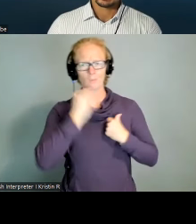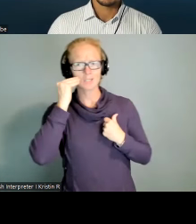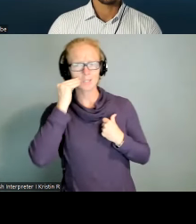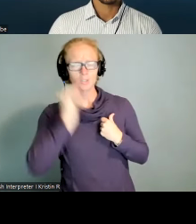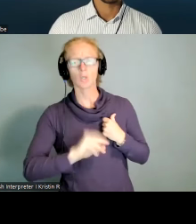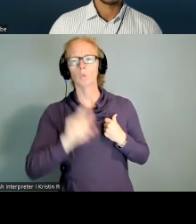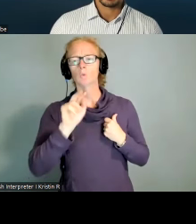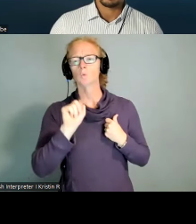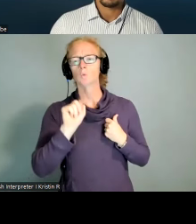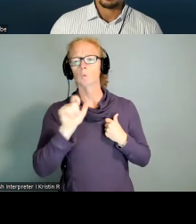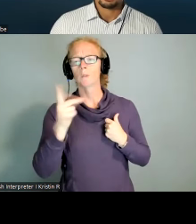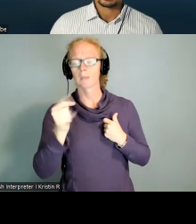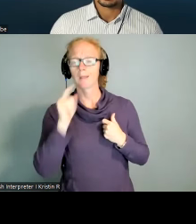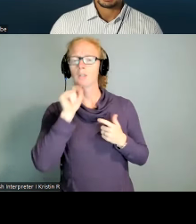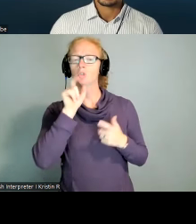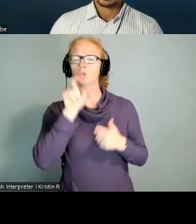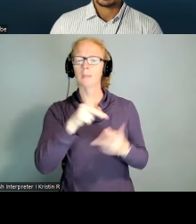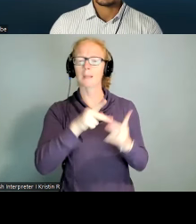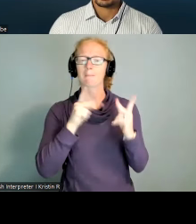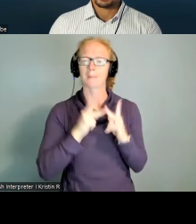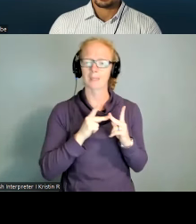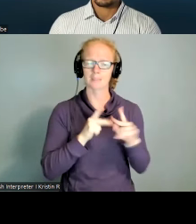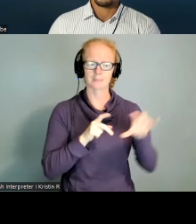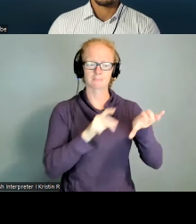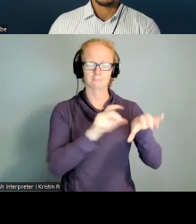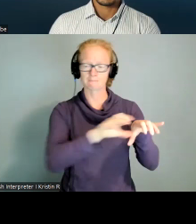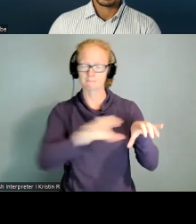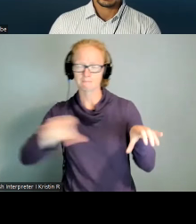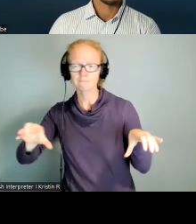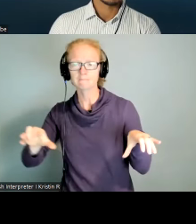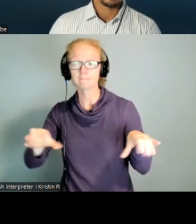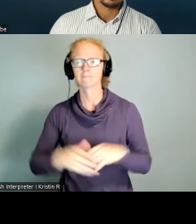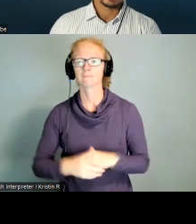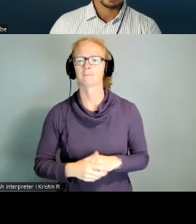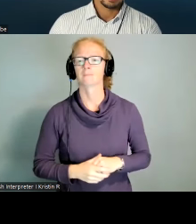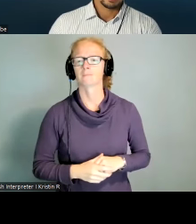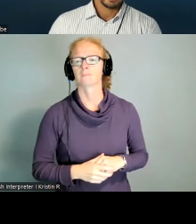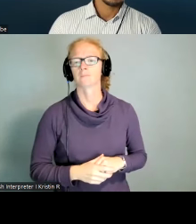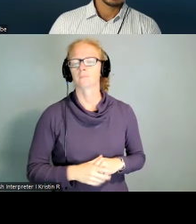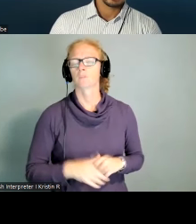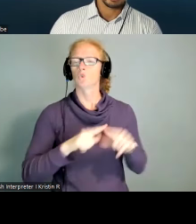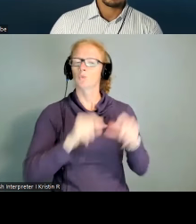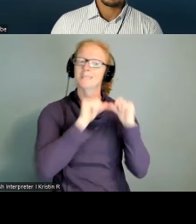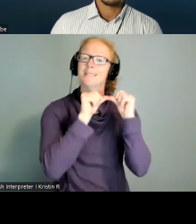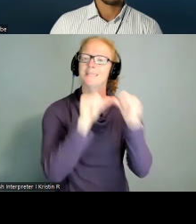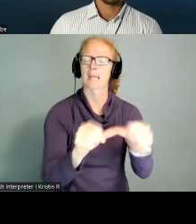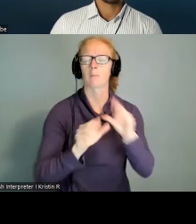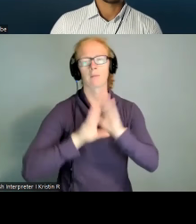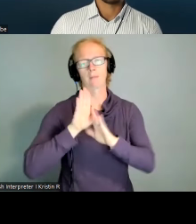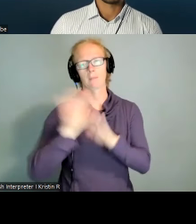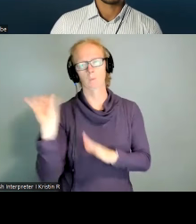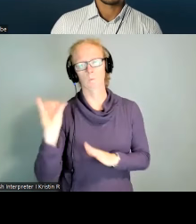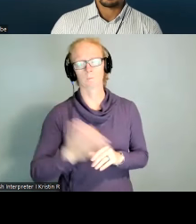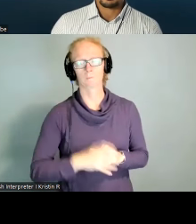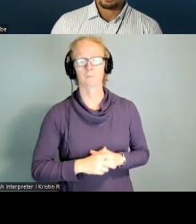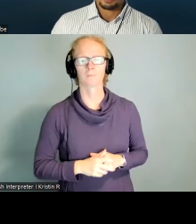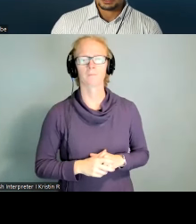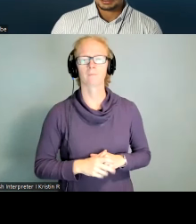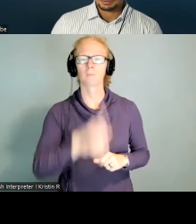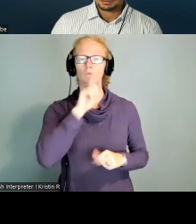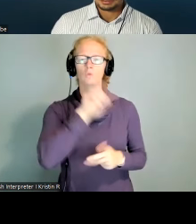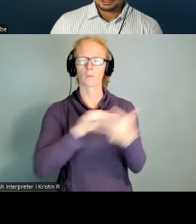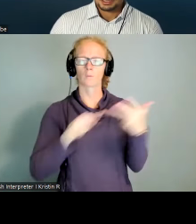intentionally in locations that would further SCAG's Connect SoCal goal for sustainable development. and also align with the three fundamental smart